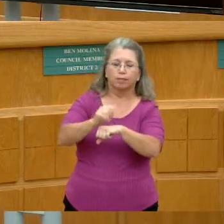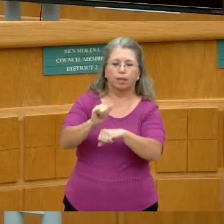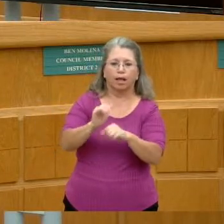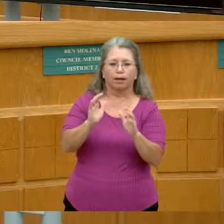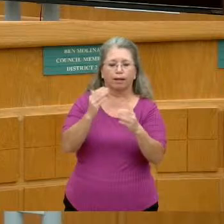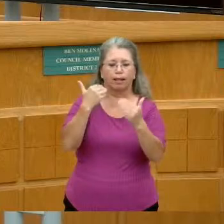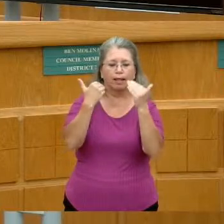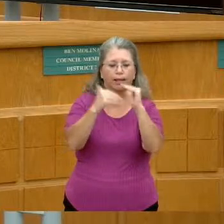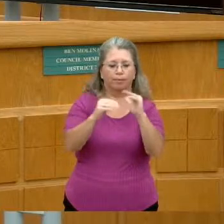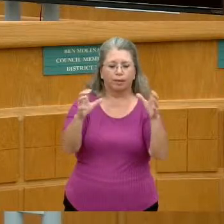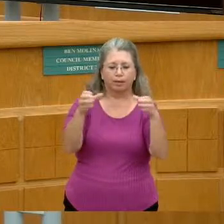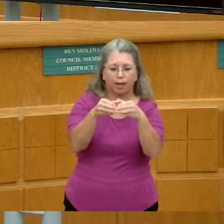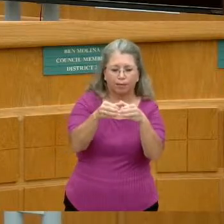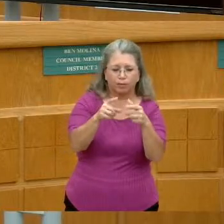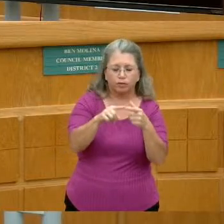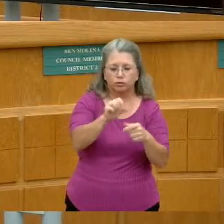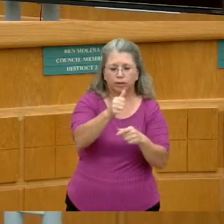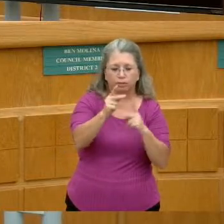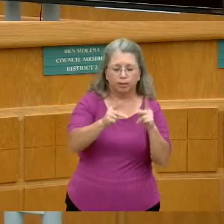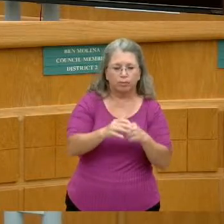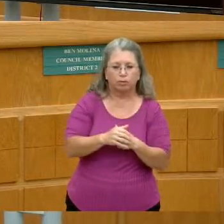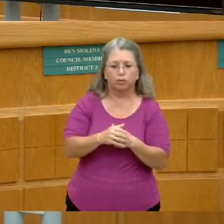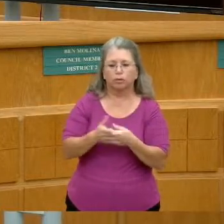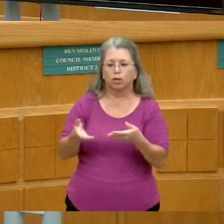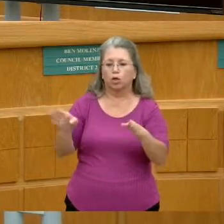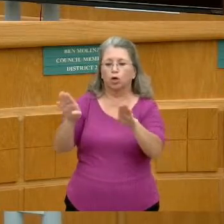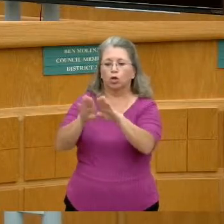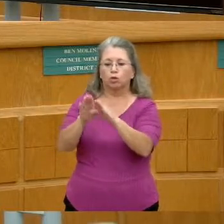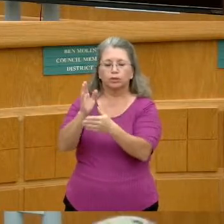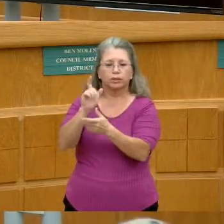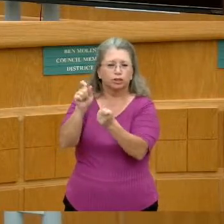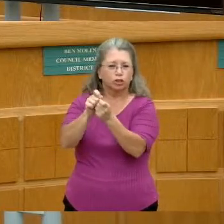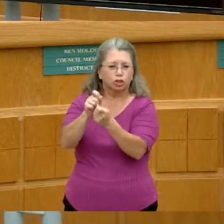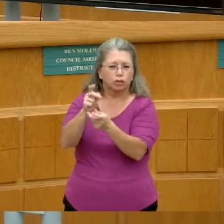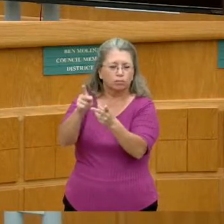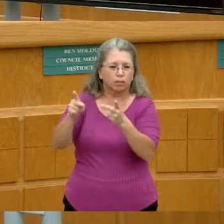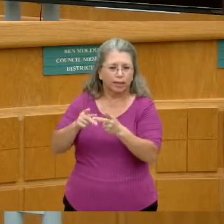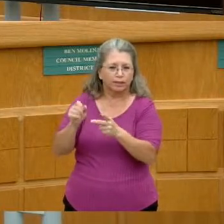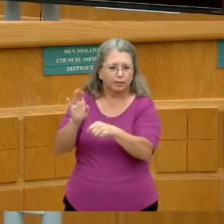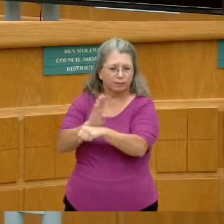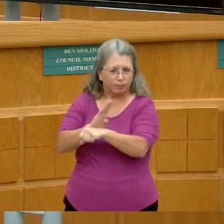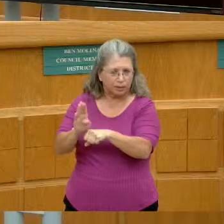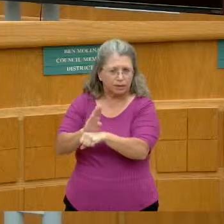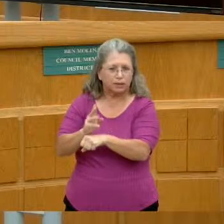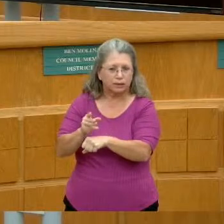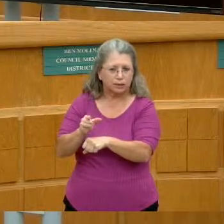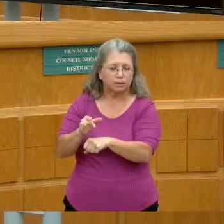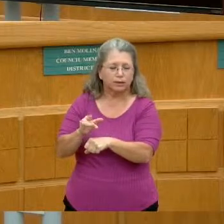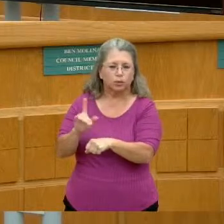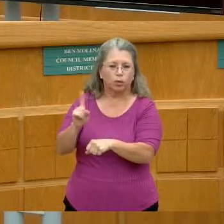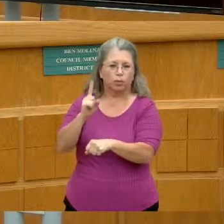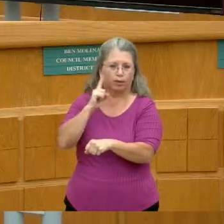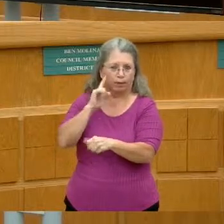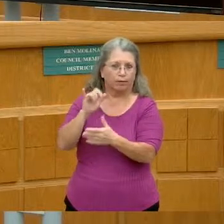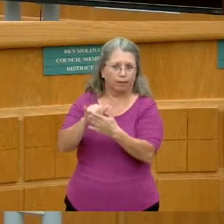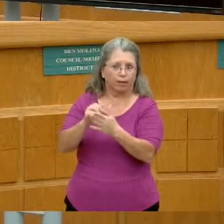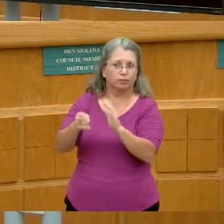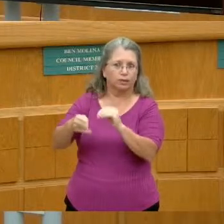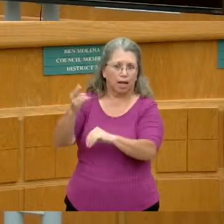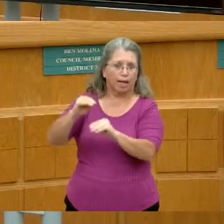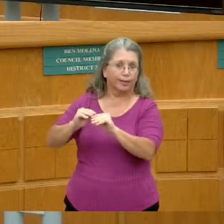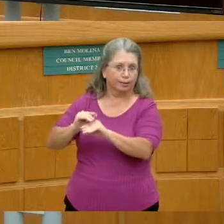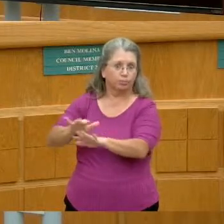people and shutting down places of business where we think that transmission was probably pretty high.